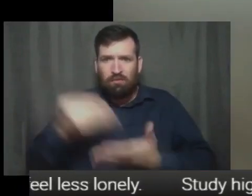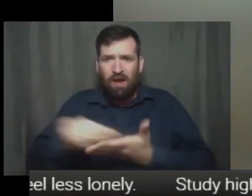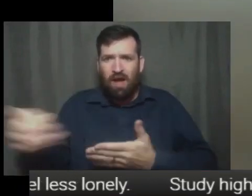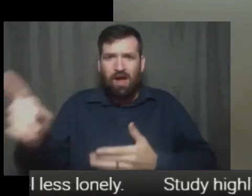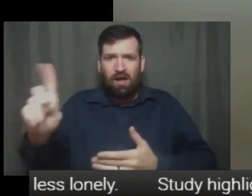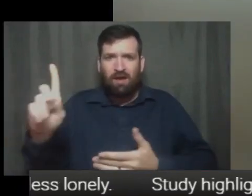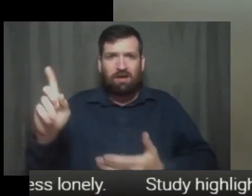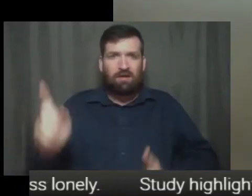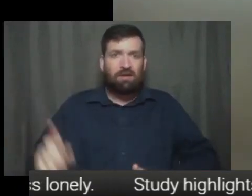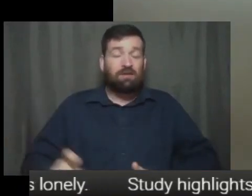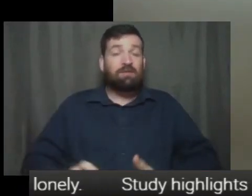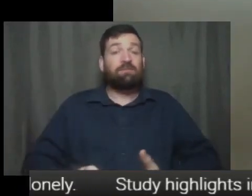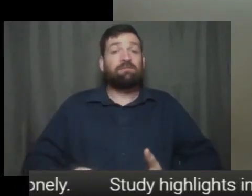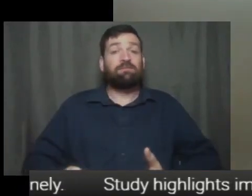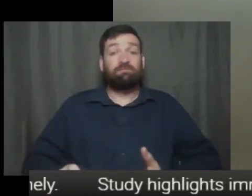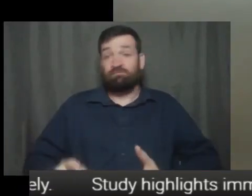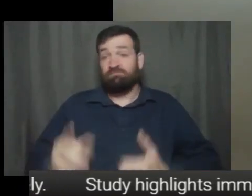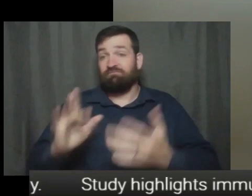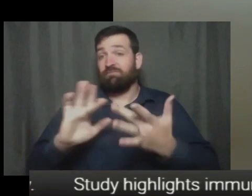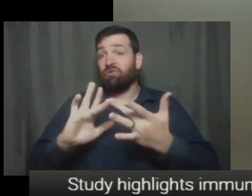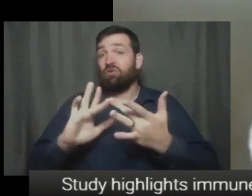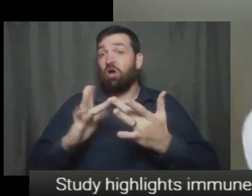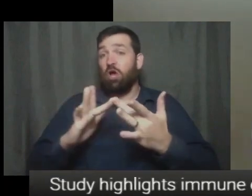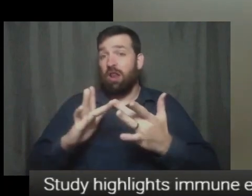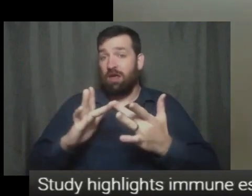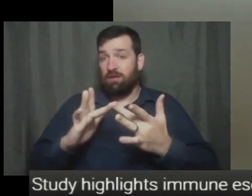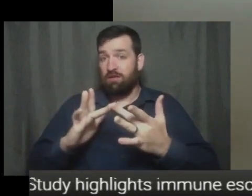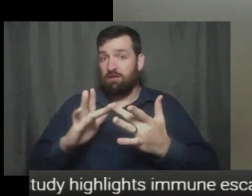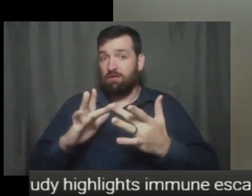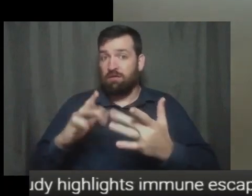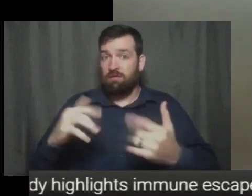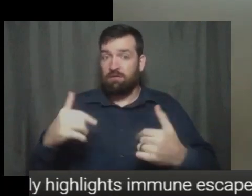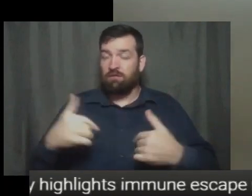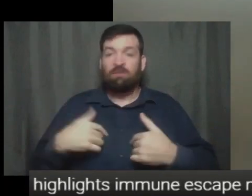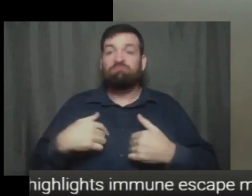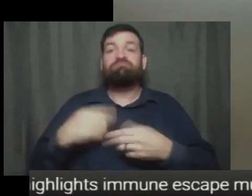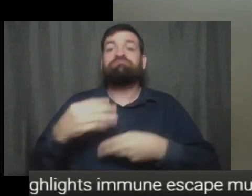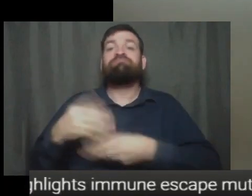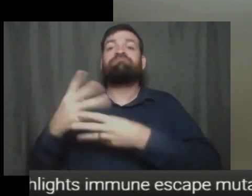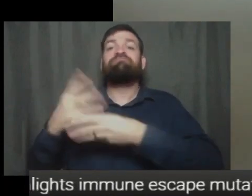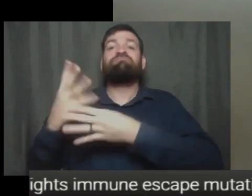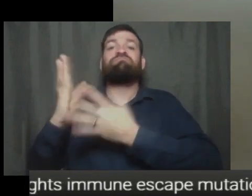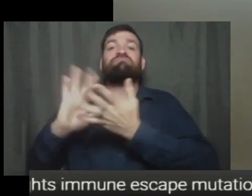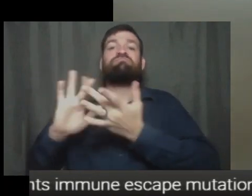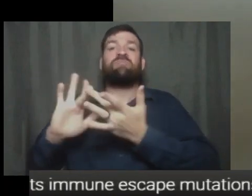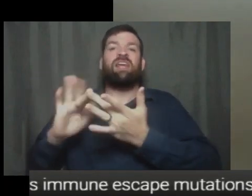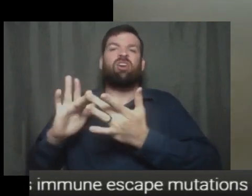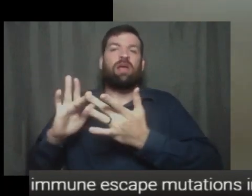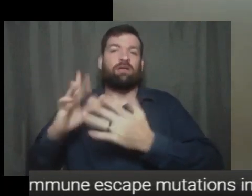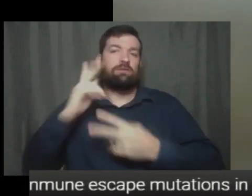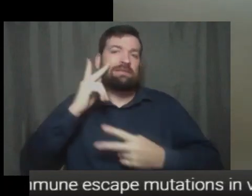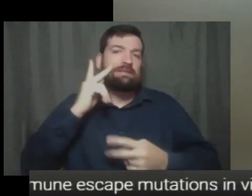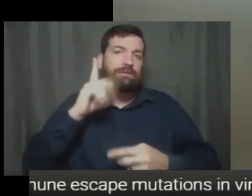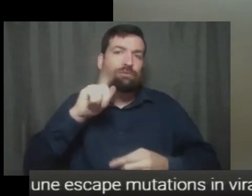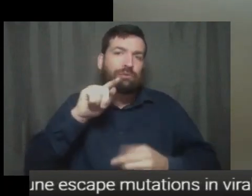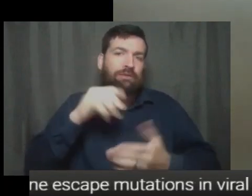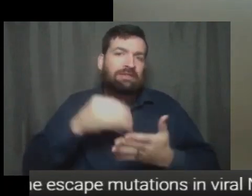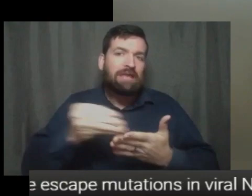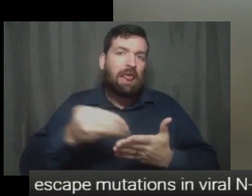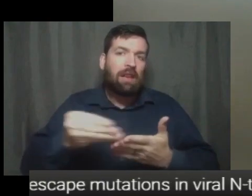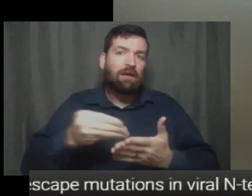So one online, actually, I was just scrolling through the internet to see who's selling this, and a lot